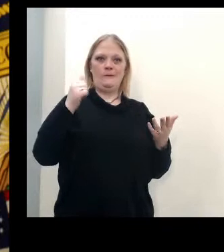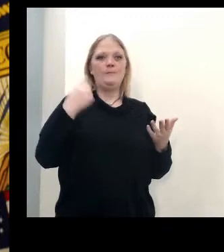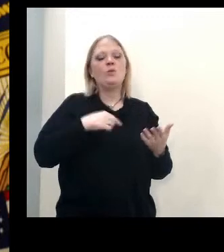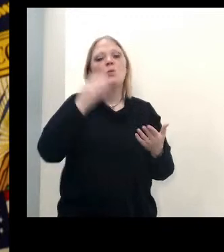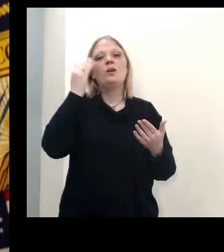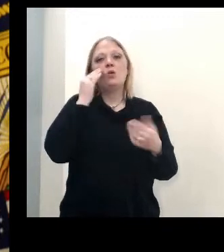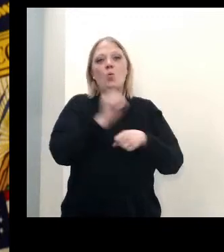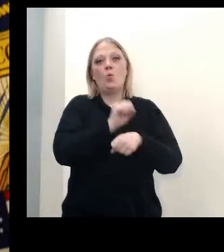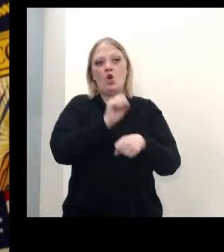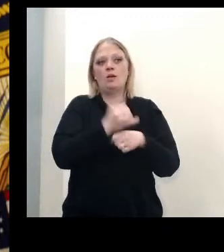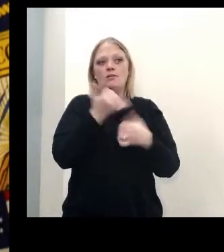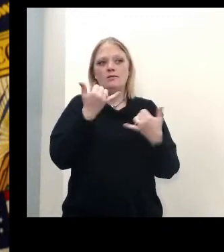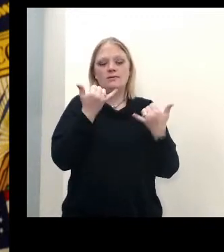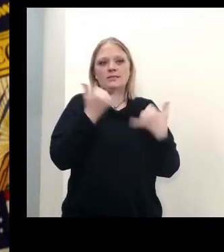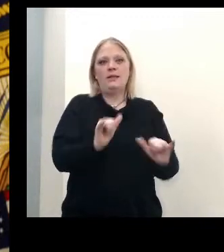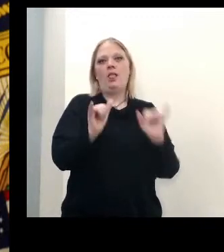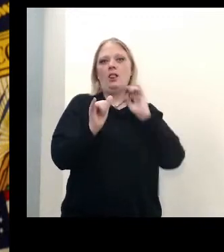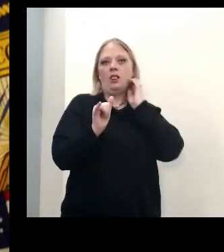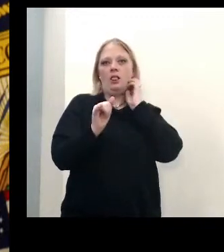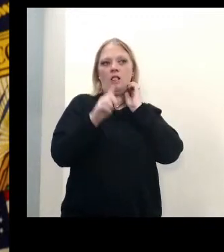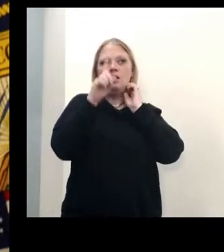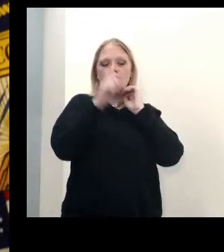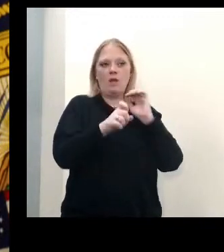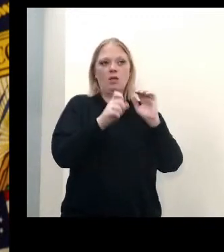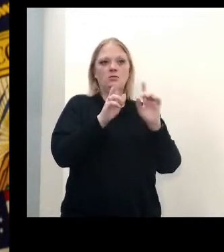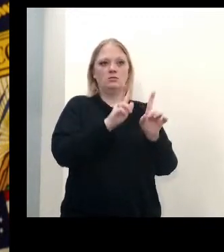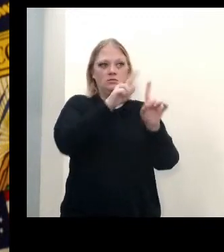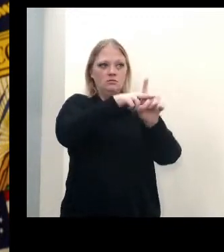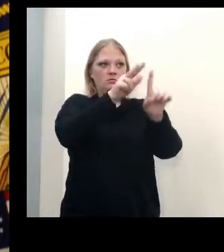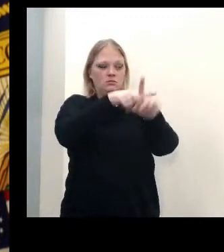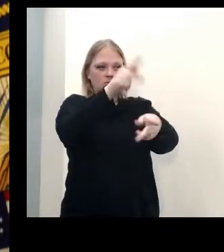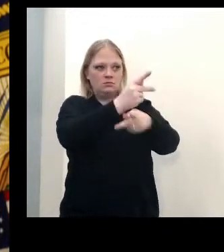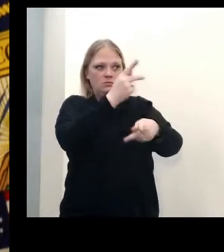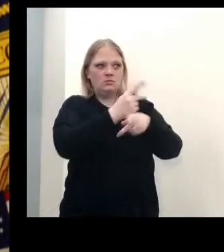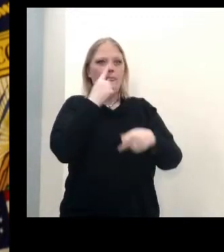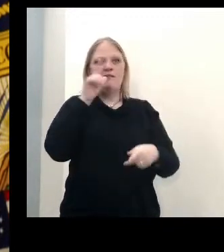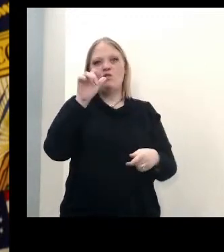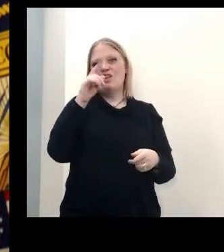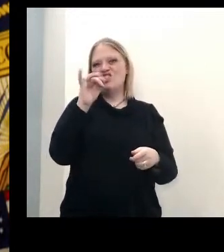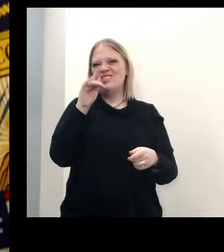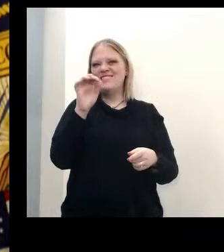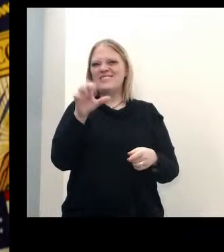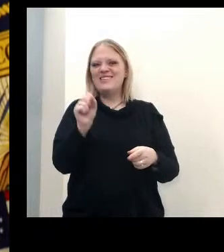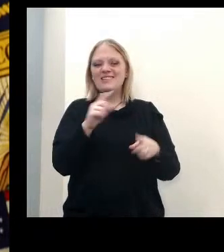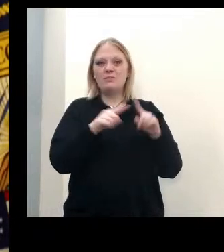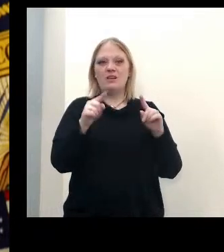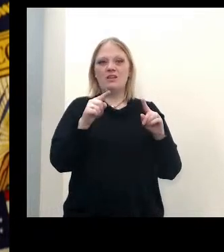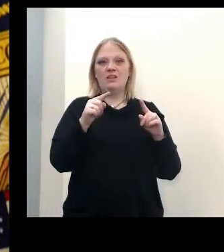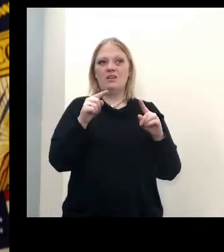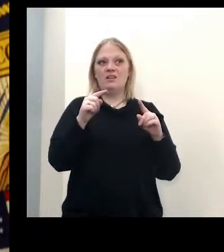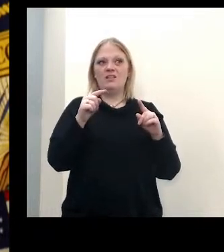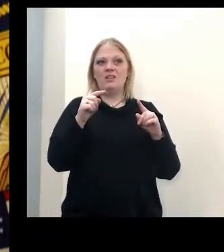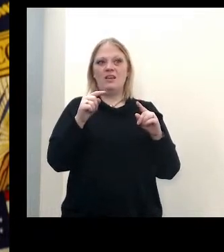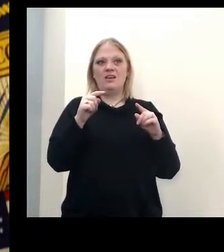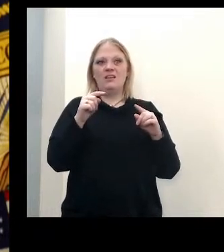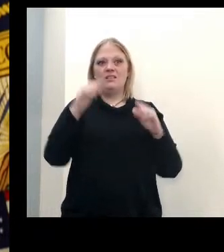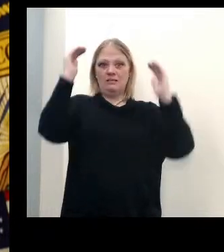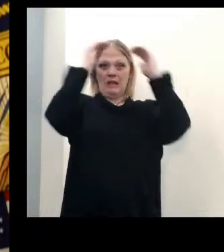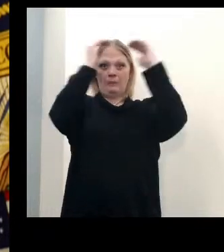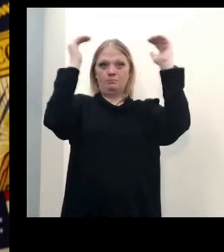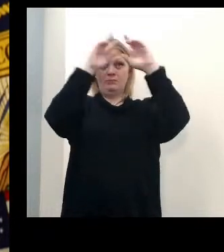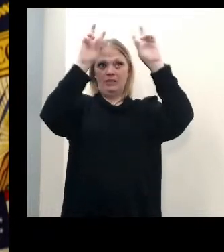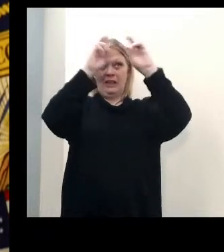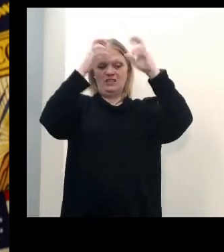work that would still have to be identified for the logistics associated with it, but a lot of the the top-level analysis has already been done.